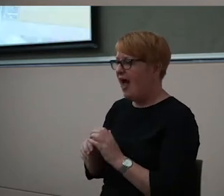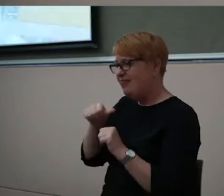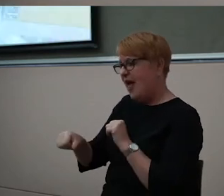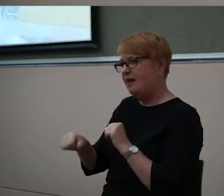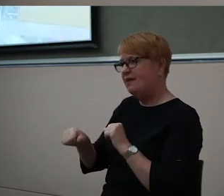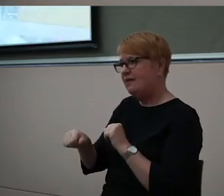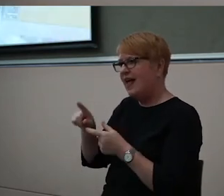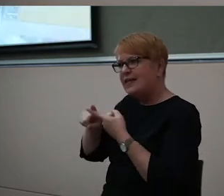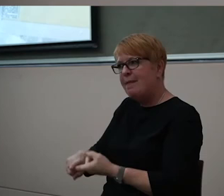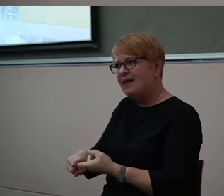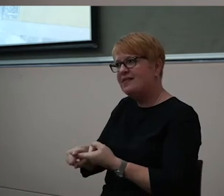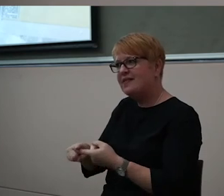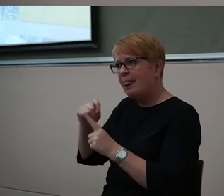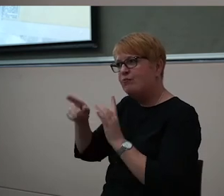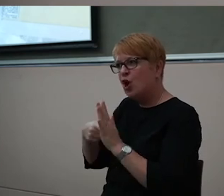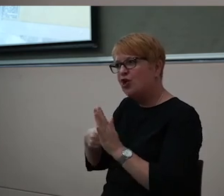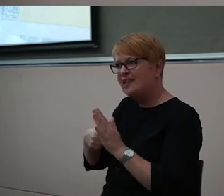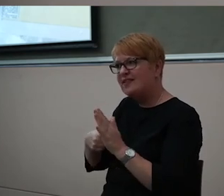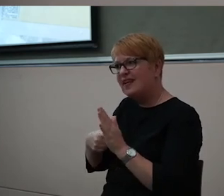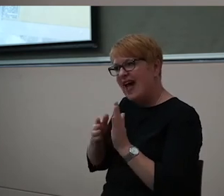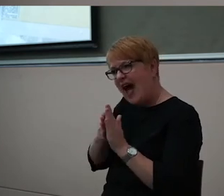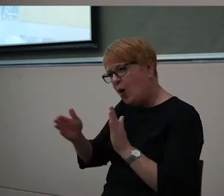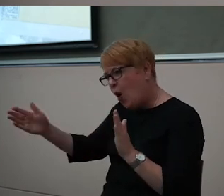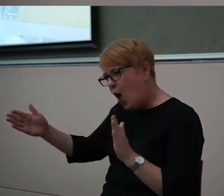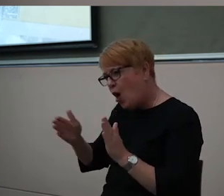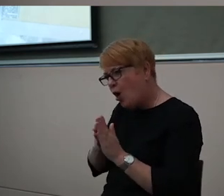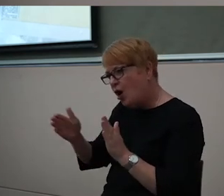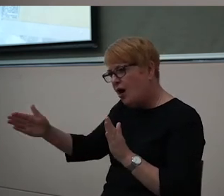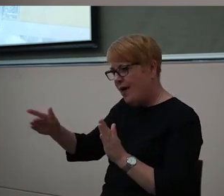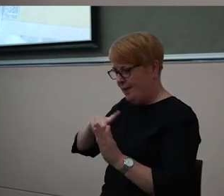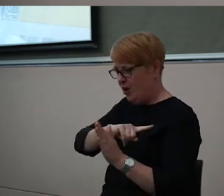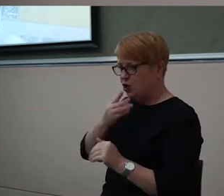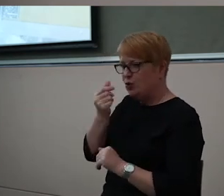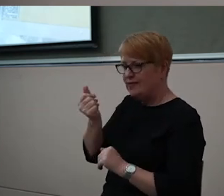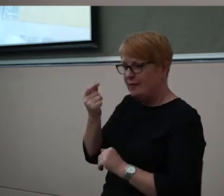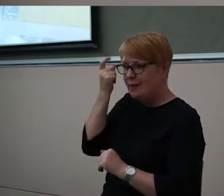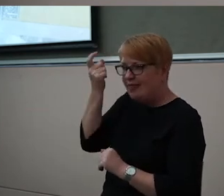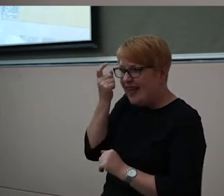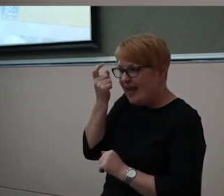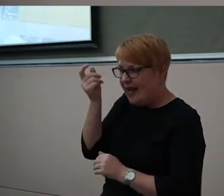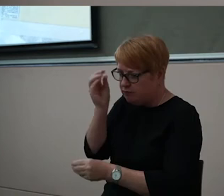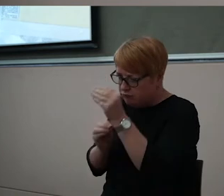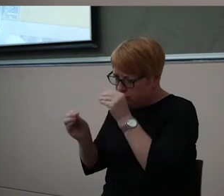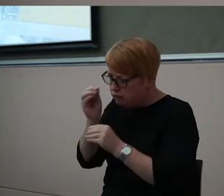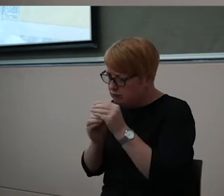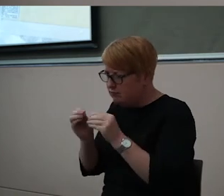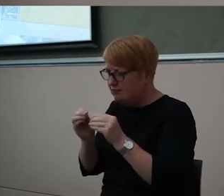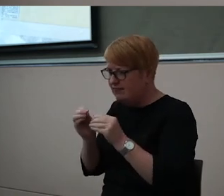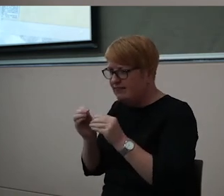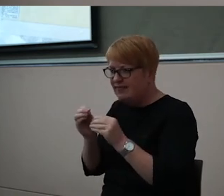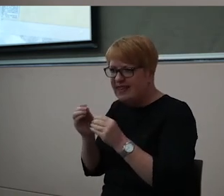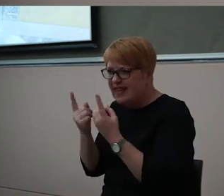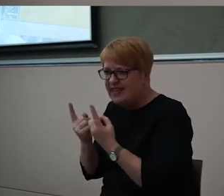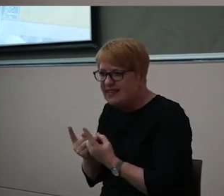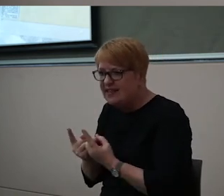like these, what you were saying at the very beginning around what that film was about,